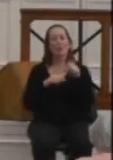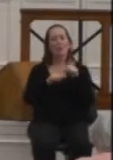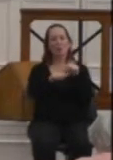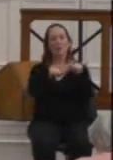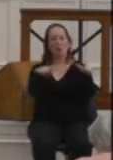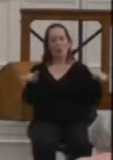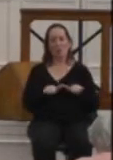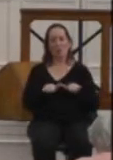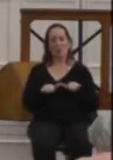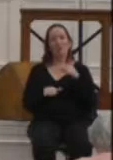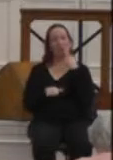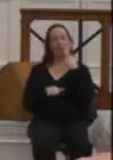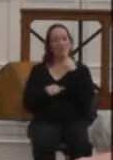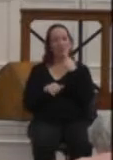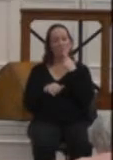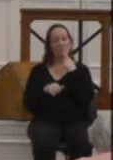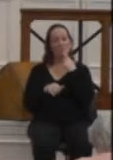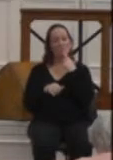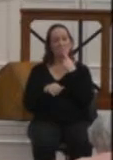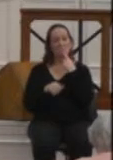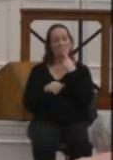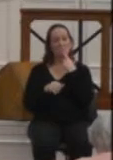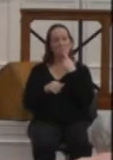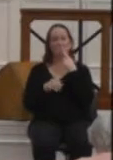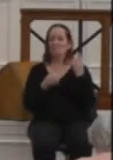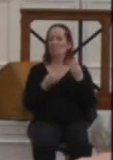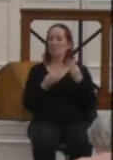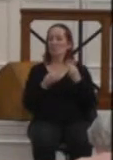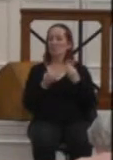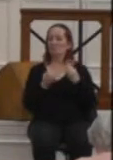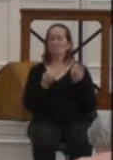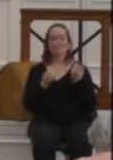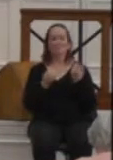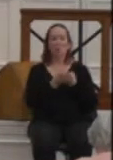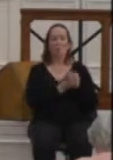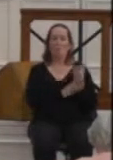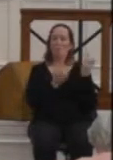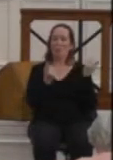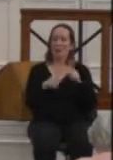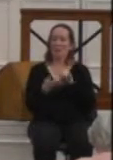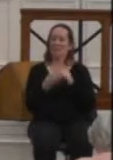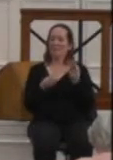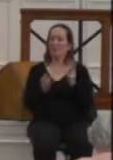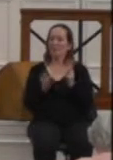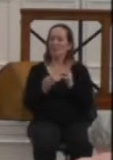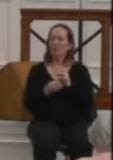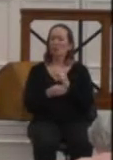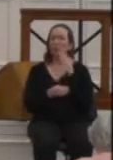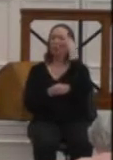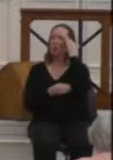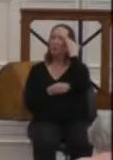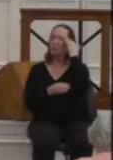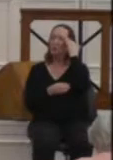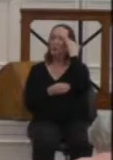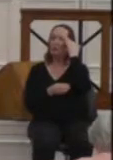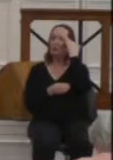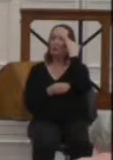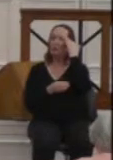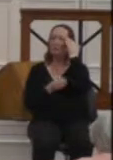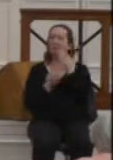to evolve that way. Do you know the complexity of your